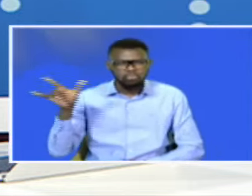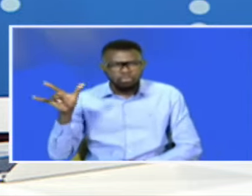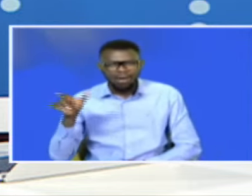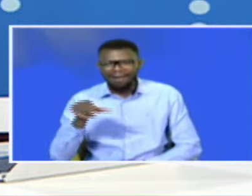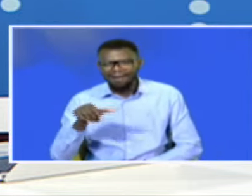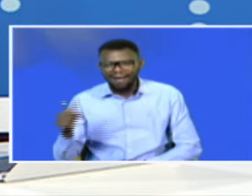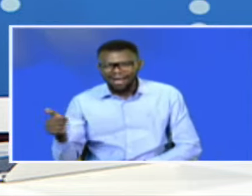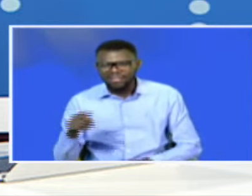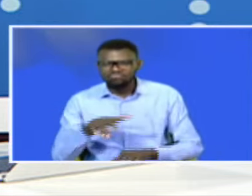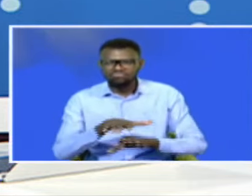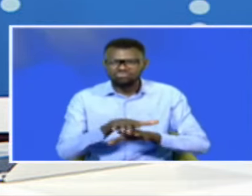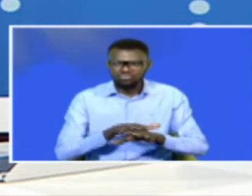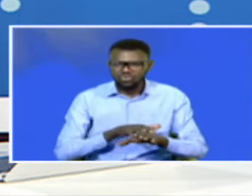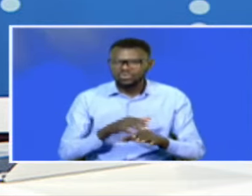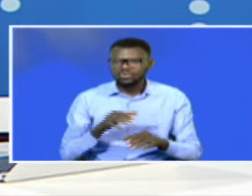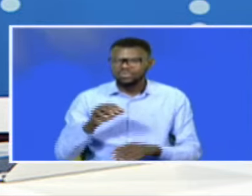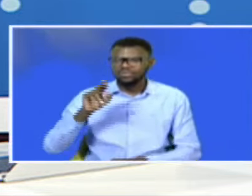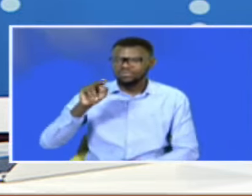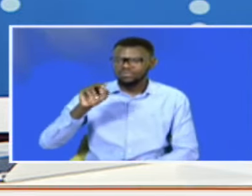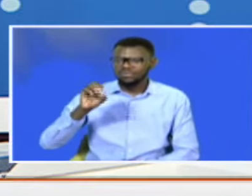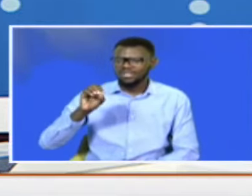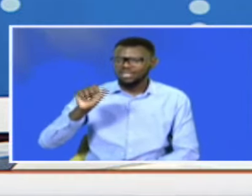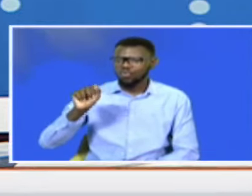as Noah Kipkemboi reports.